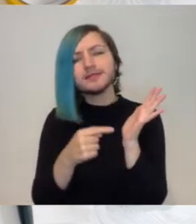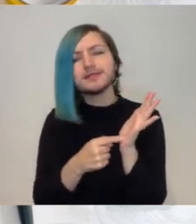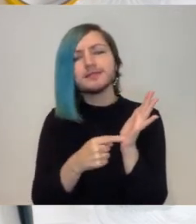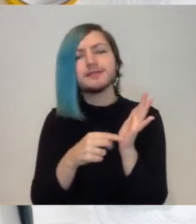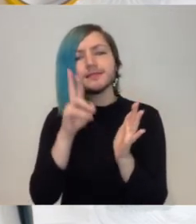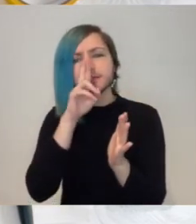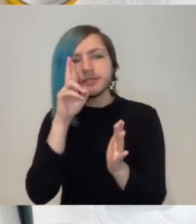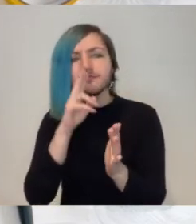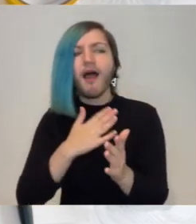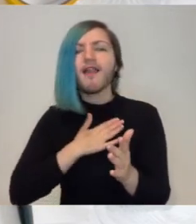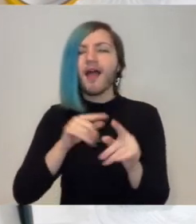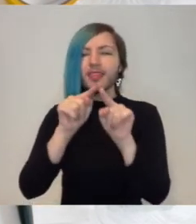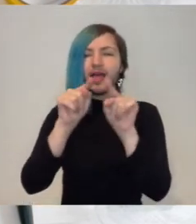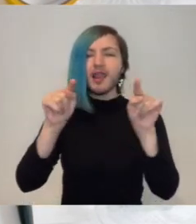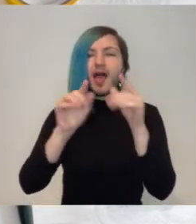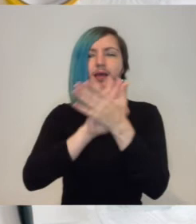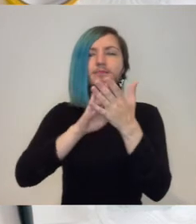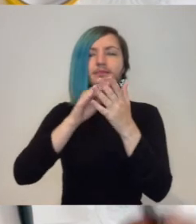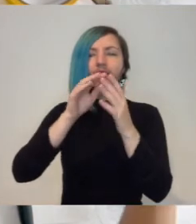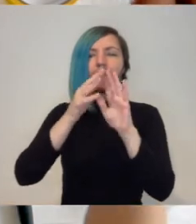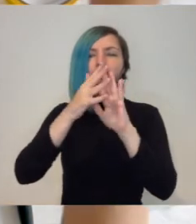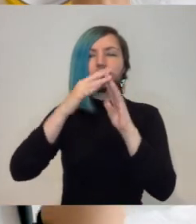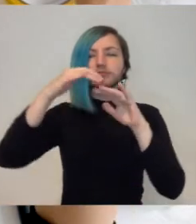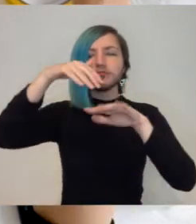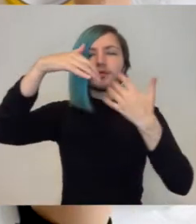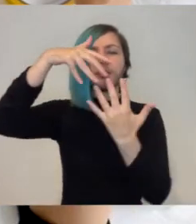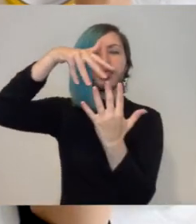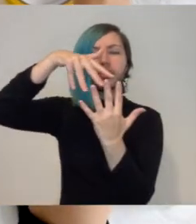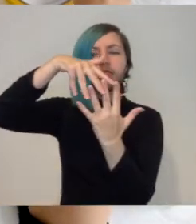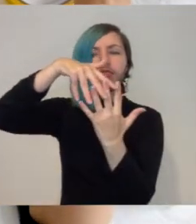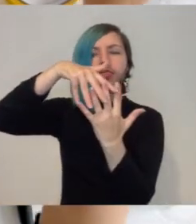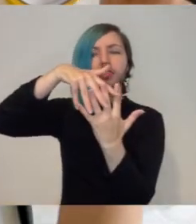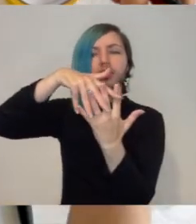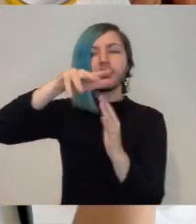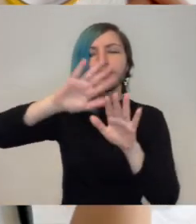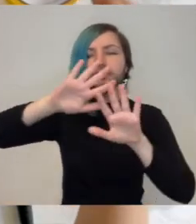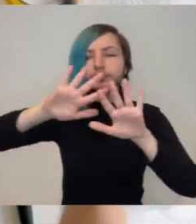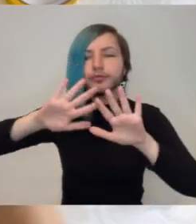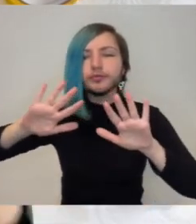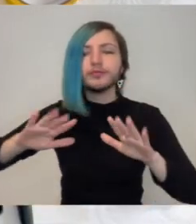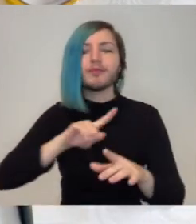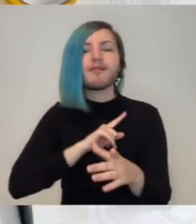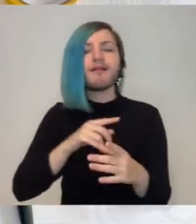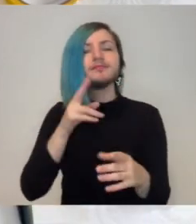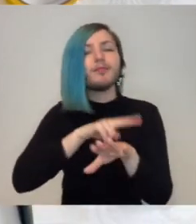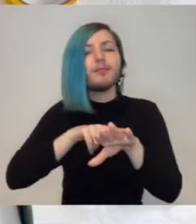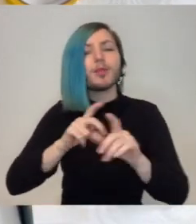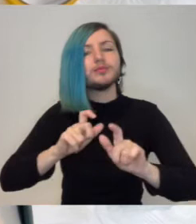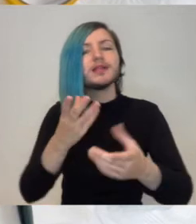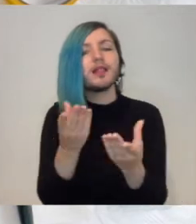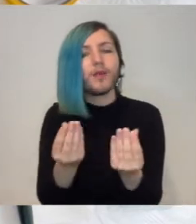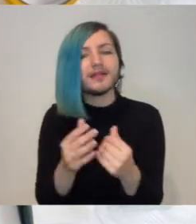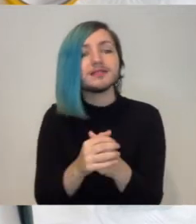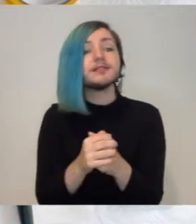line becomes diffused as it mixes with the wet blue. I want to add a little bit of blue